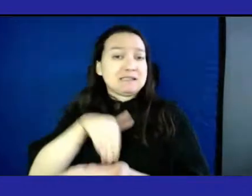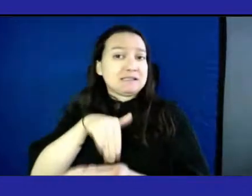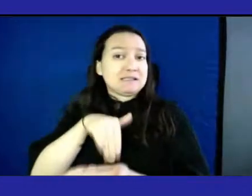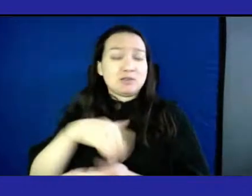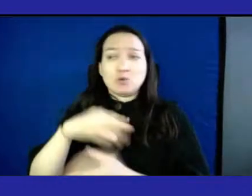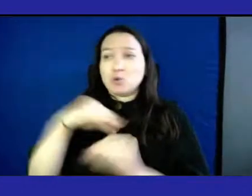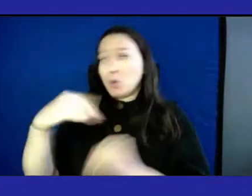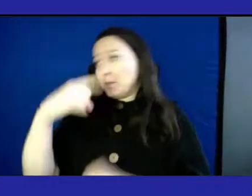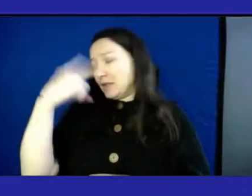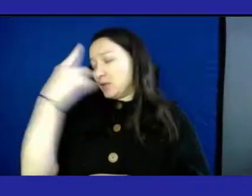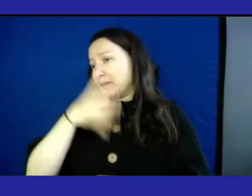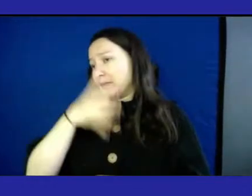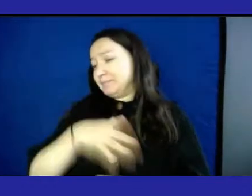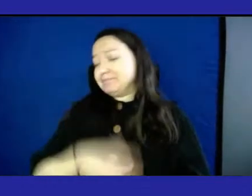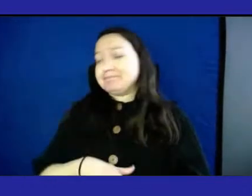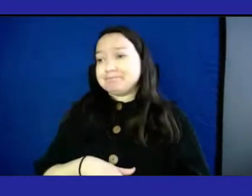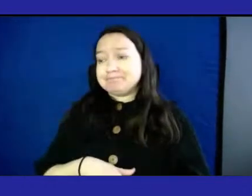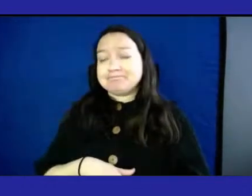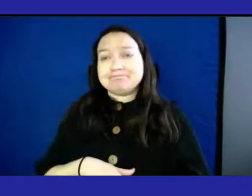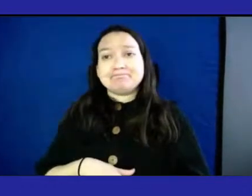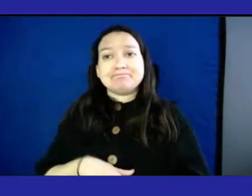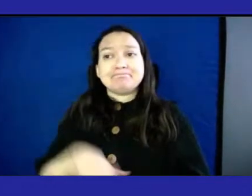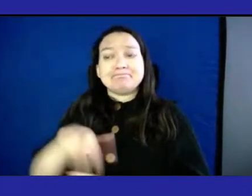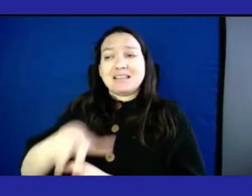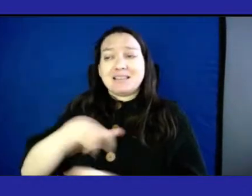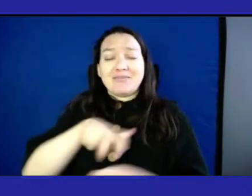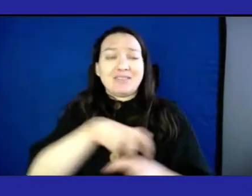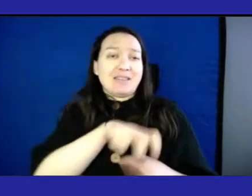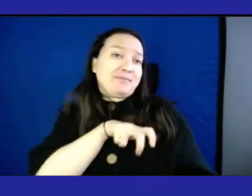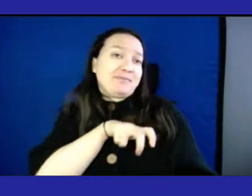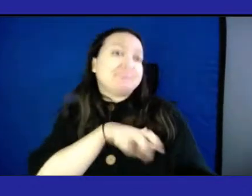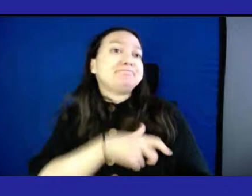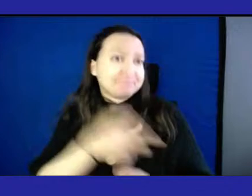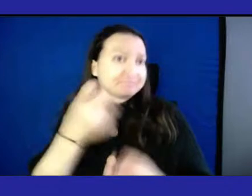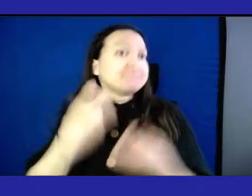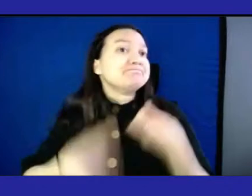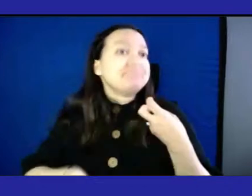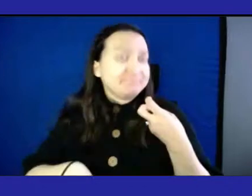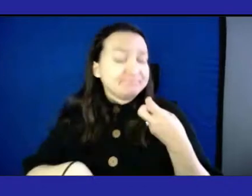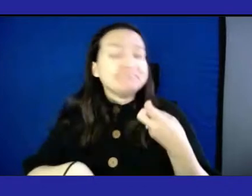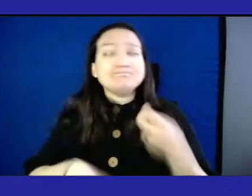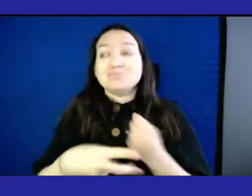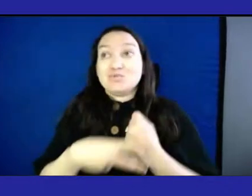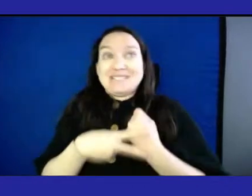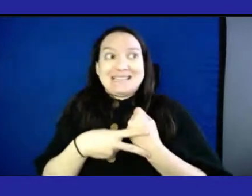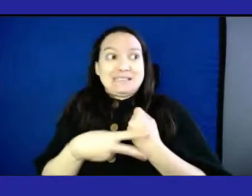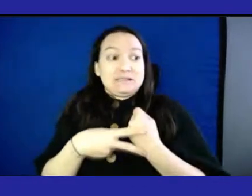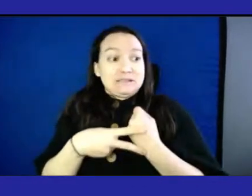women. They both left, and it was Yeah. a challenge with retaining